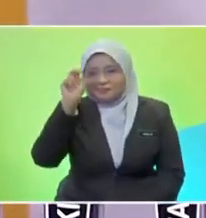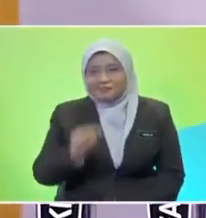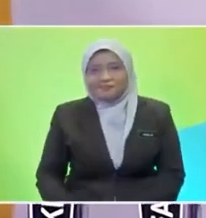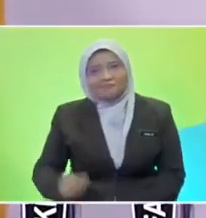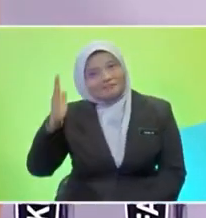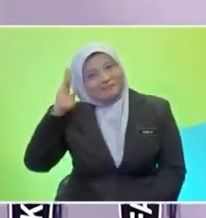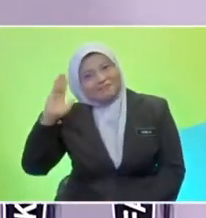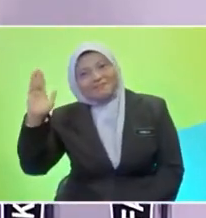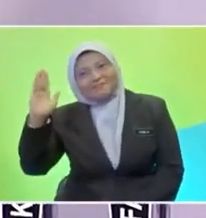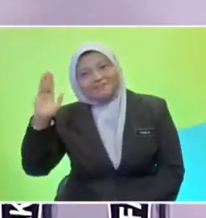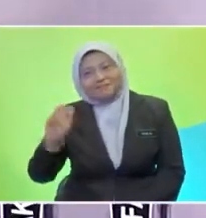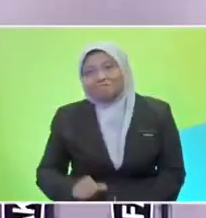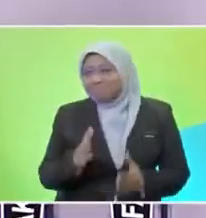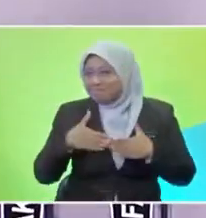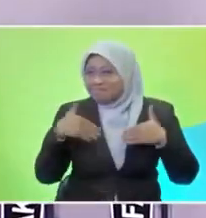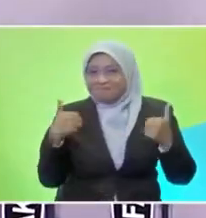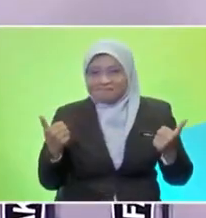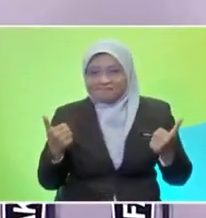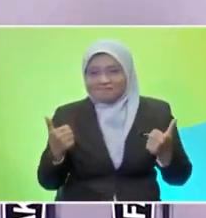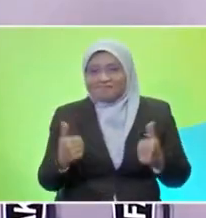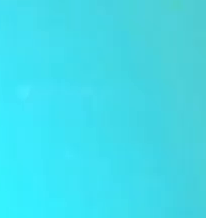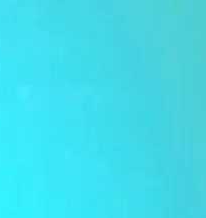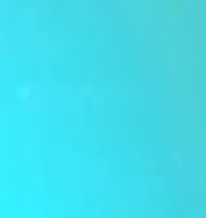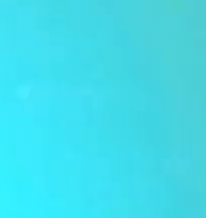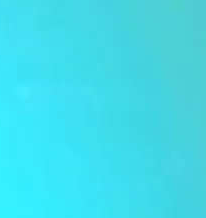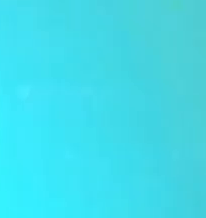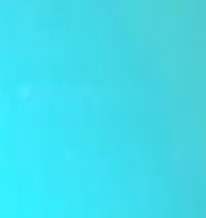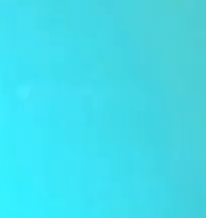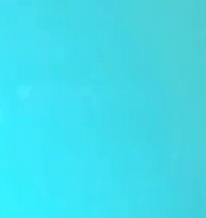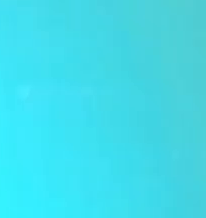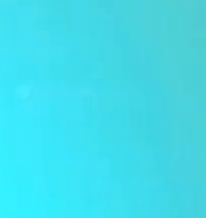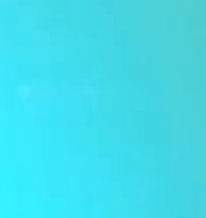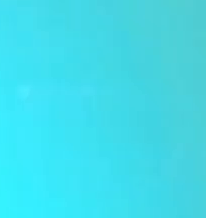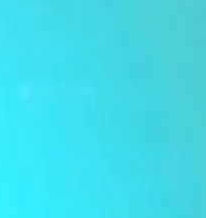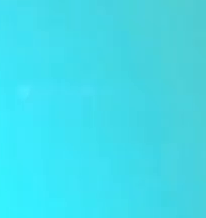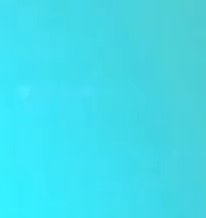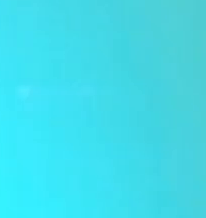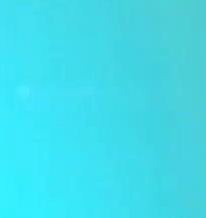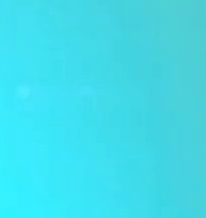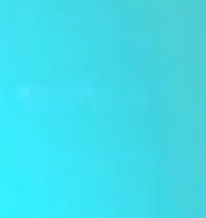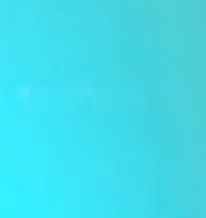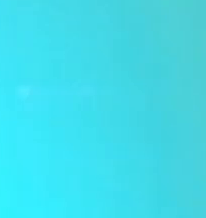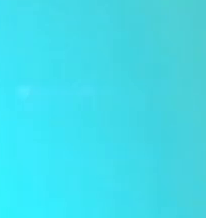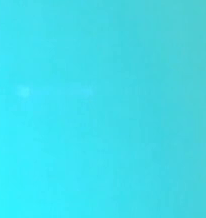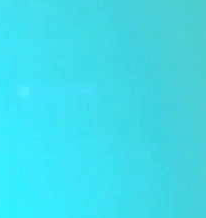hello. How are you feeling today? Teacher Nabila, do you like to sing?